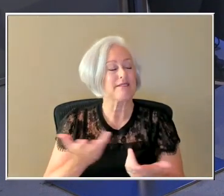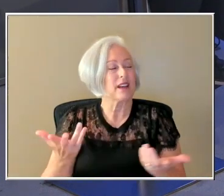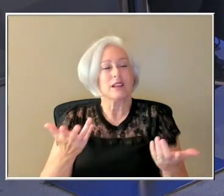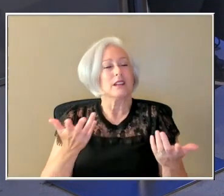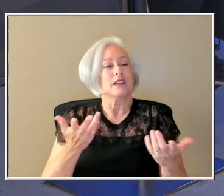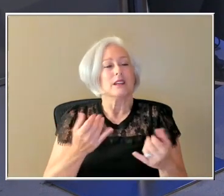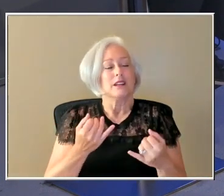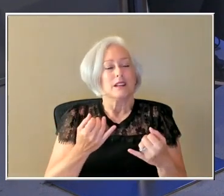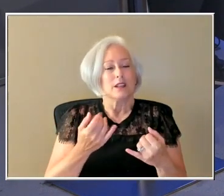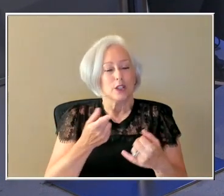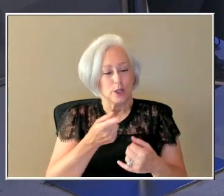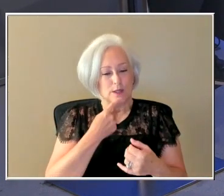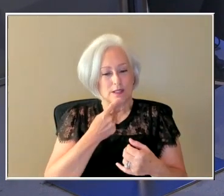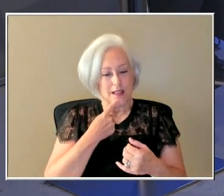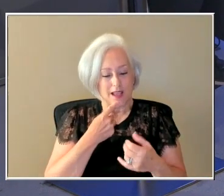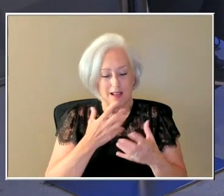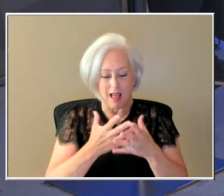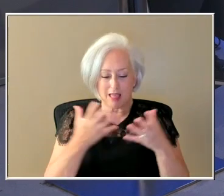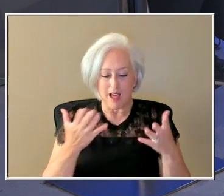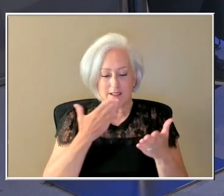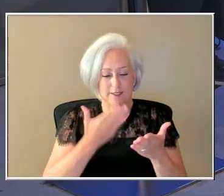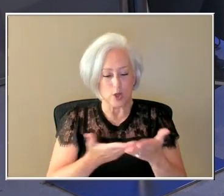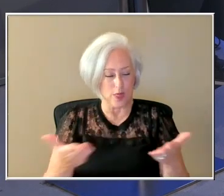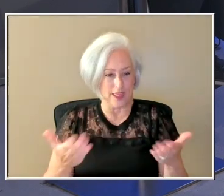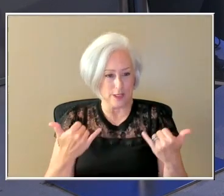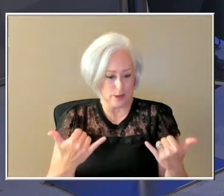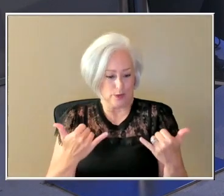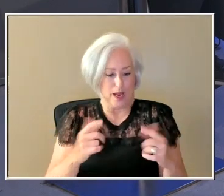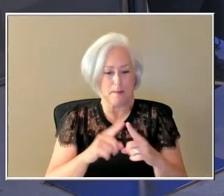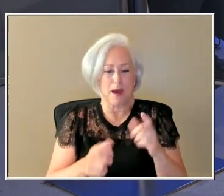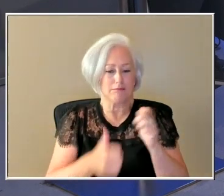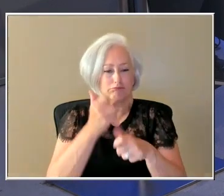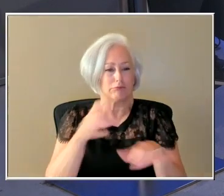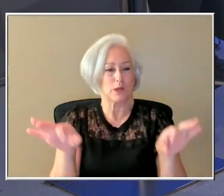talked about a lot of good takeaways today, but what do you think the biggest one is from your story?